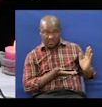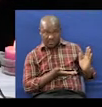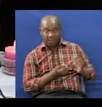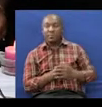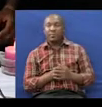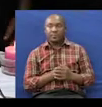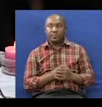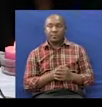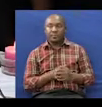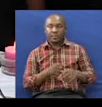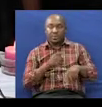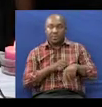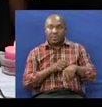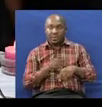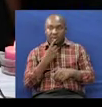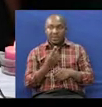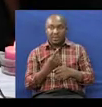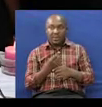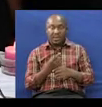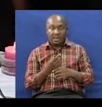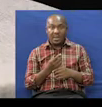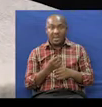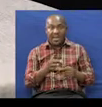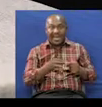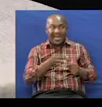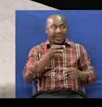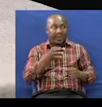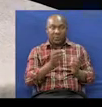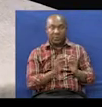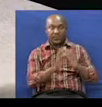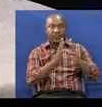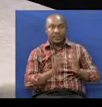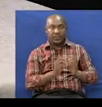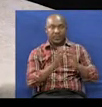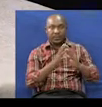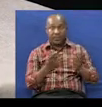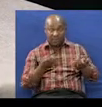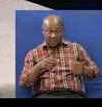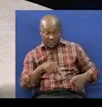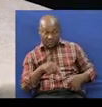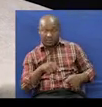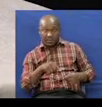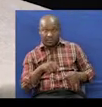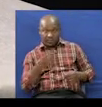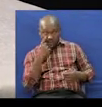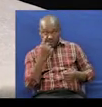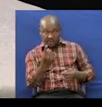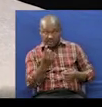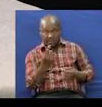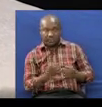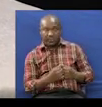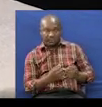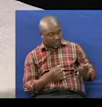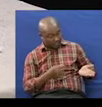So when we say candle produce yellow flame, is this flame. This flame is